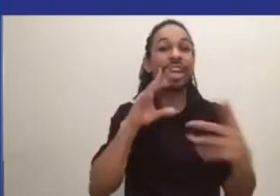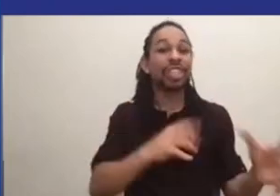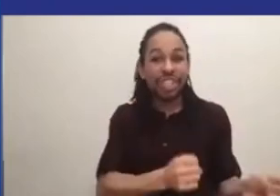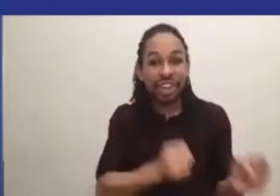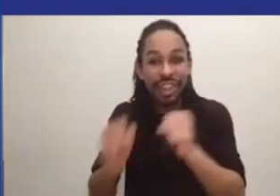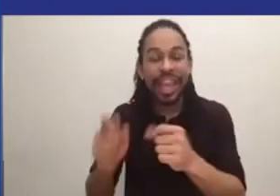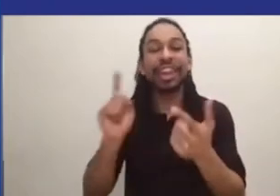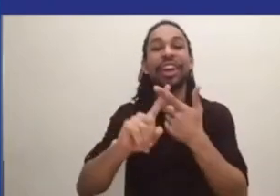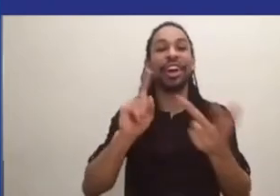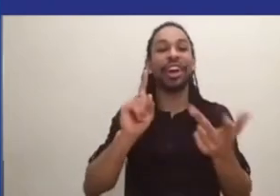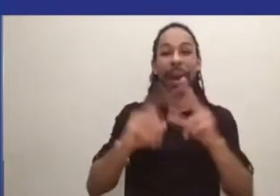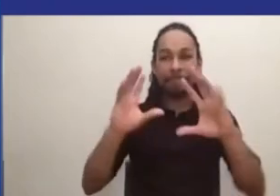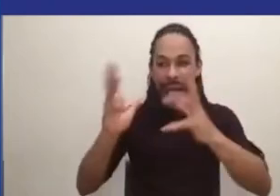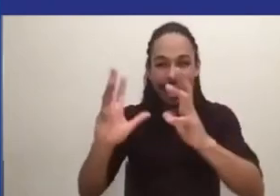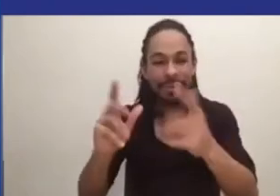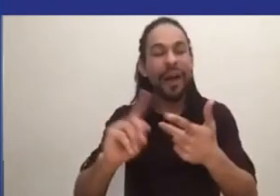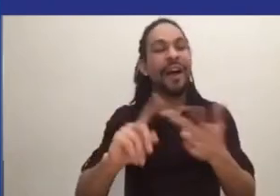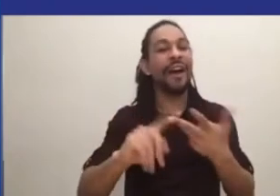of the fireplace